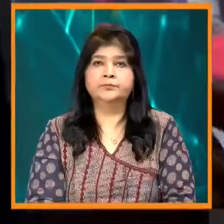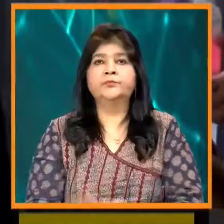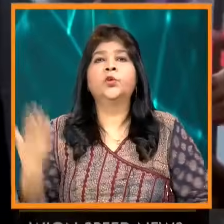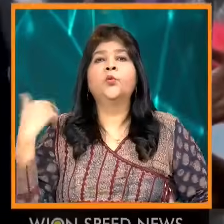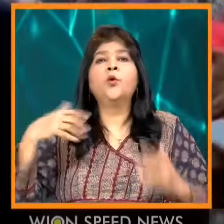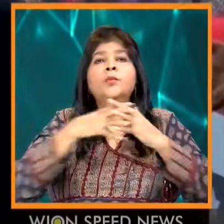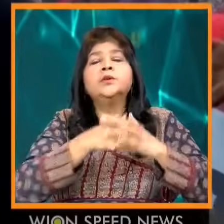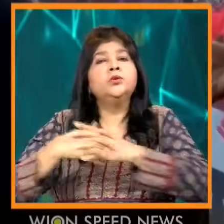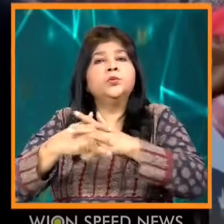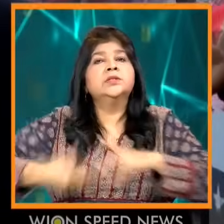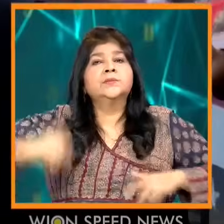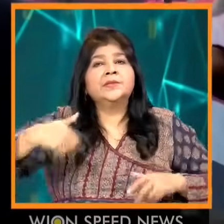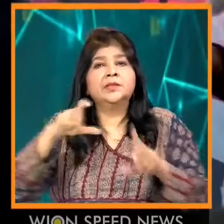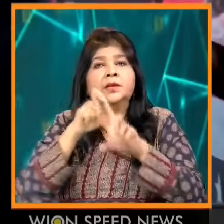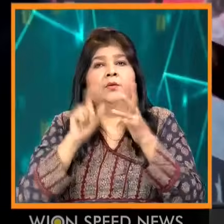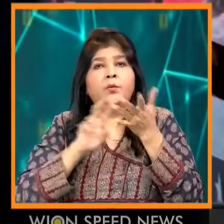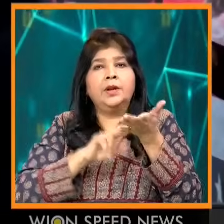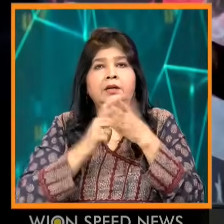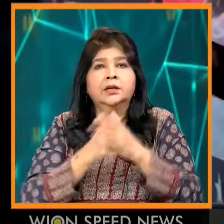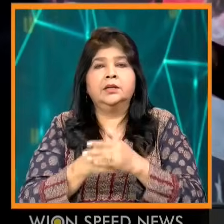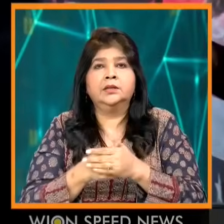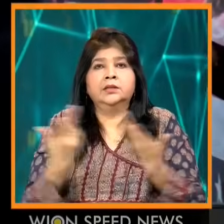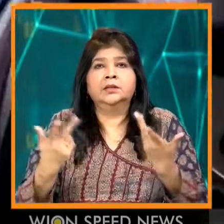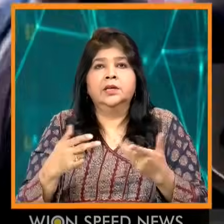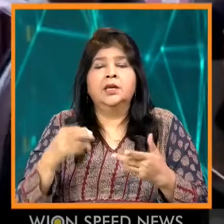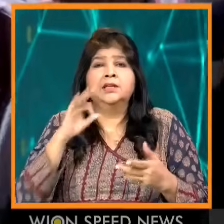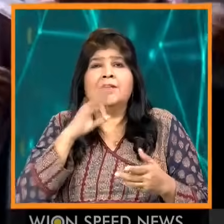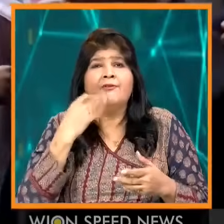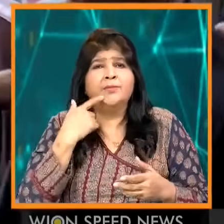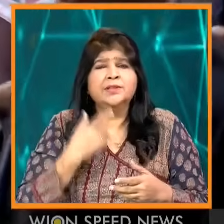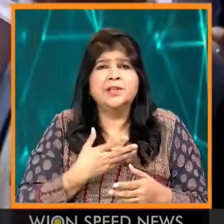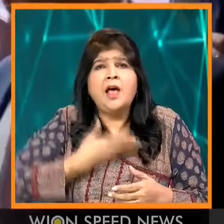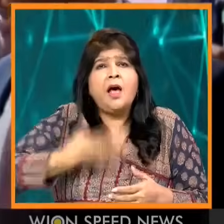Former US President Donald Trump has mocked French President Emmanuel